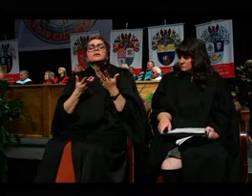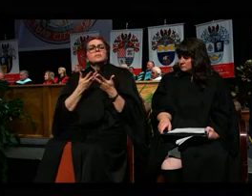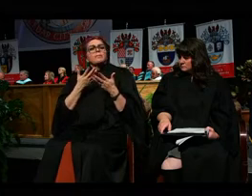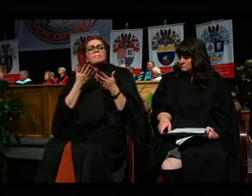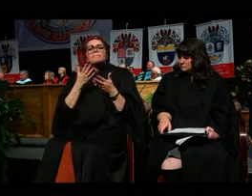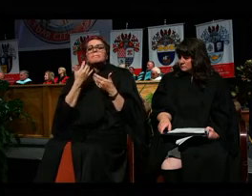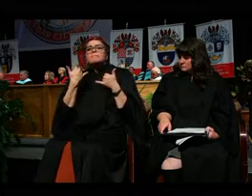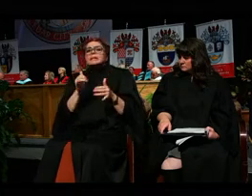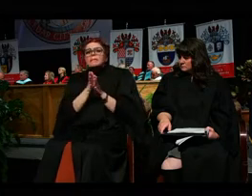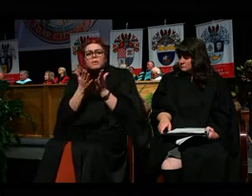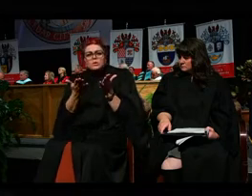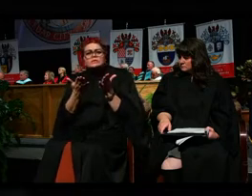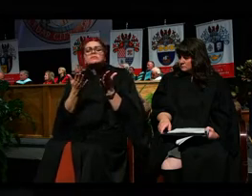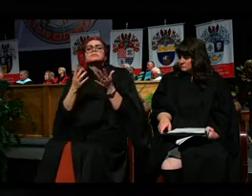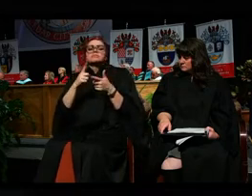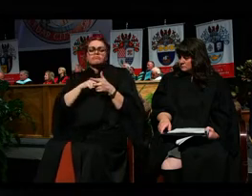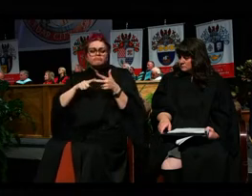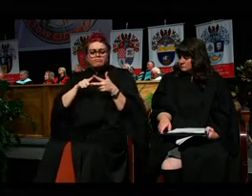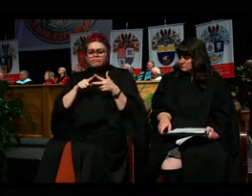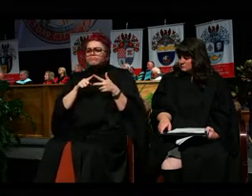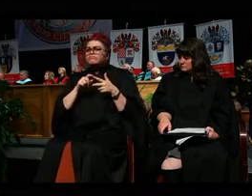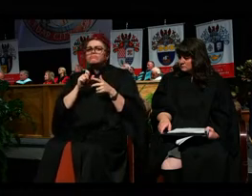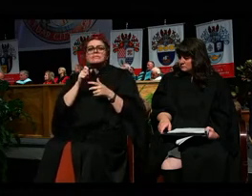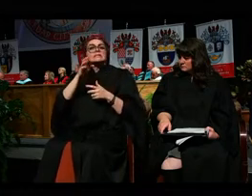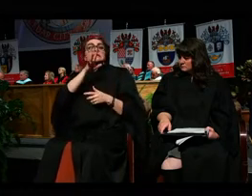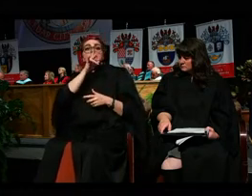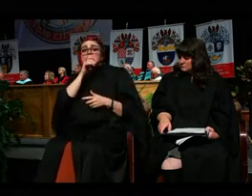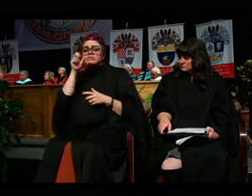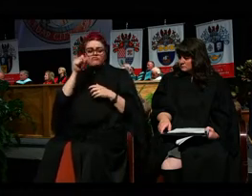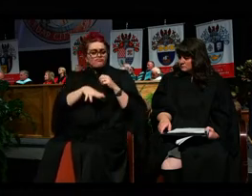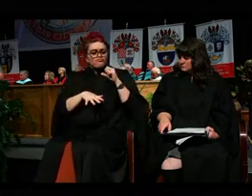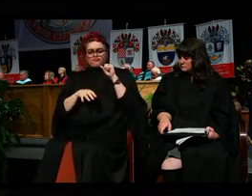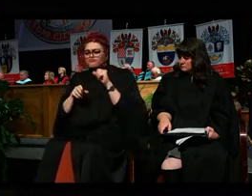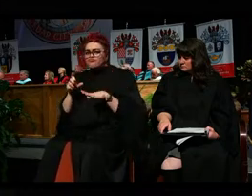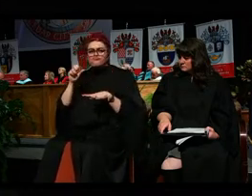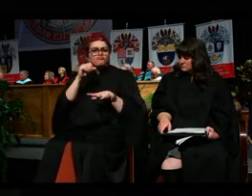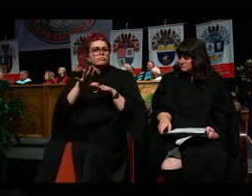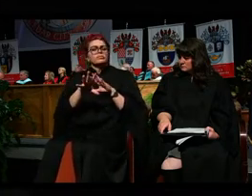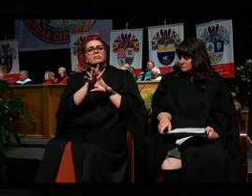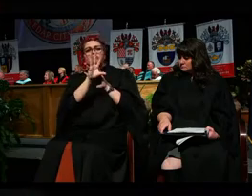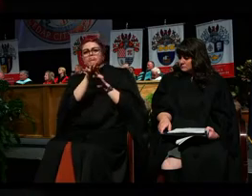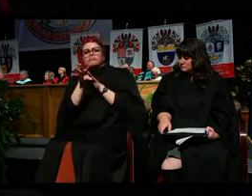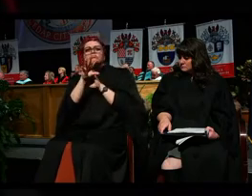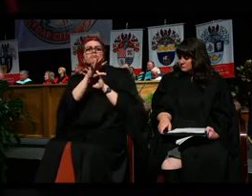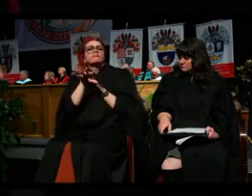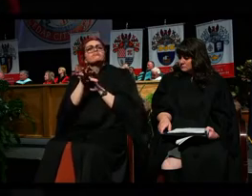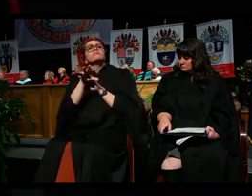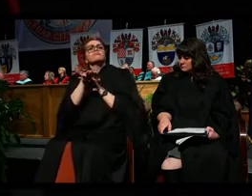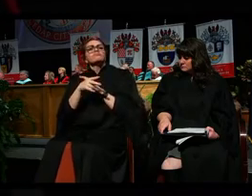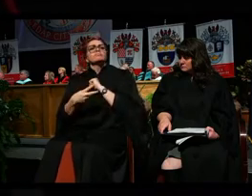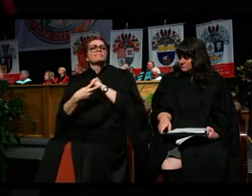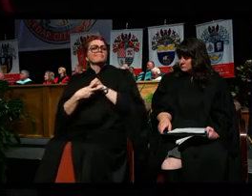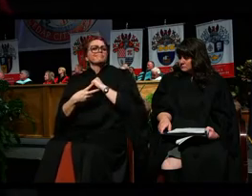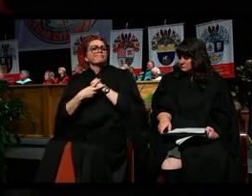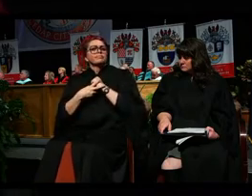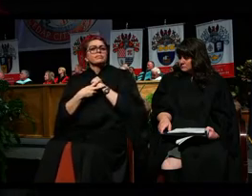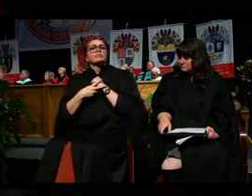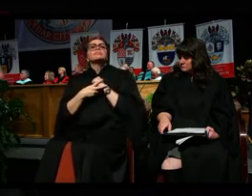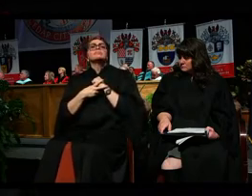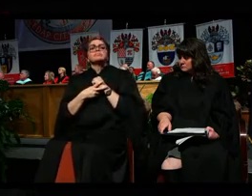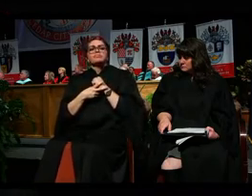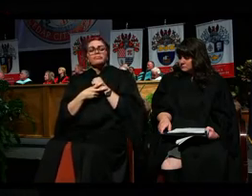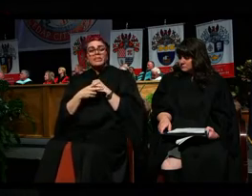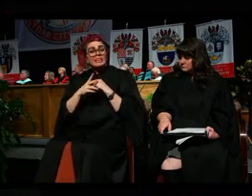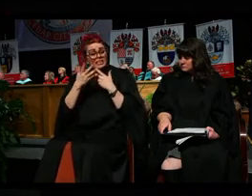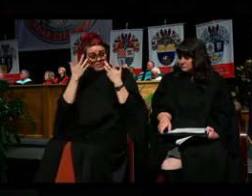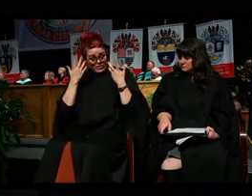playbooks, all of the speeches he had recorded. And he did this over a period of time. And at the